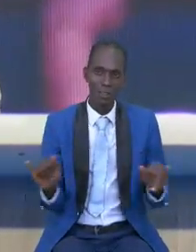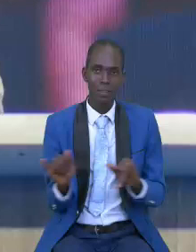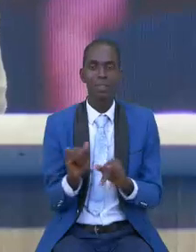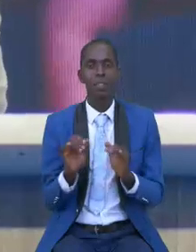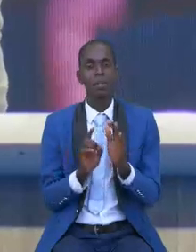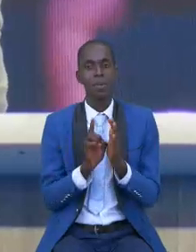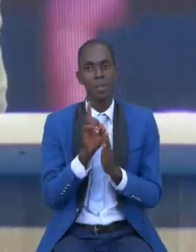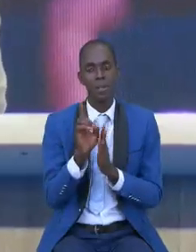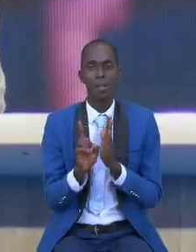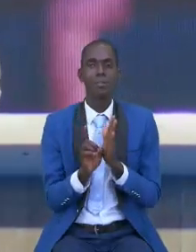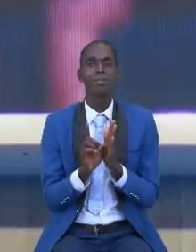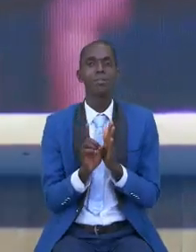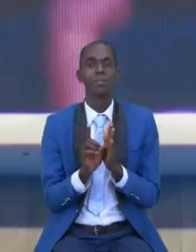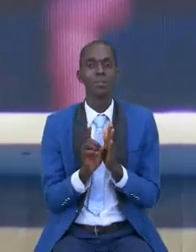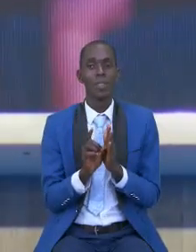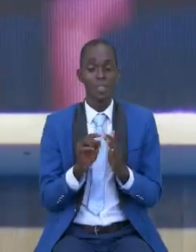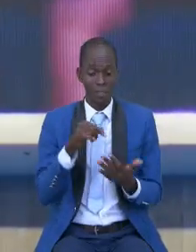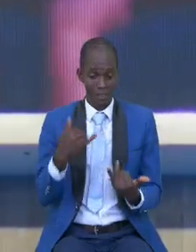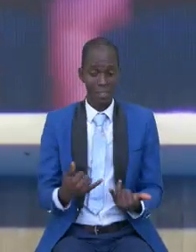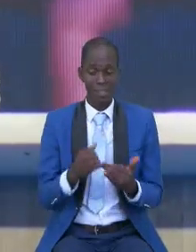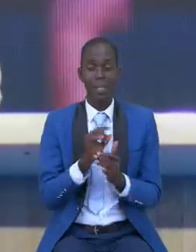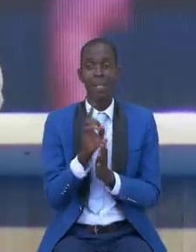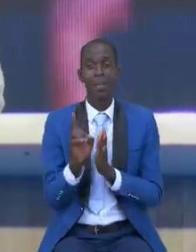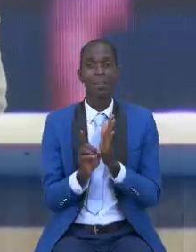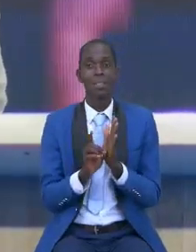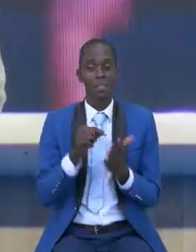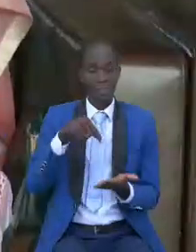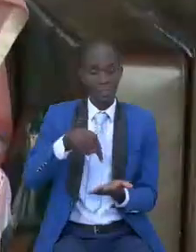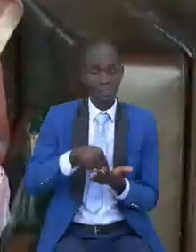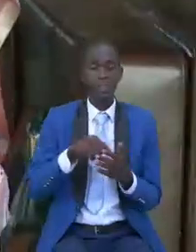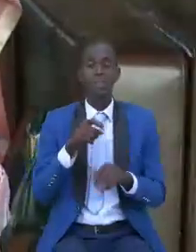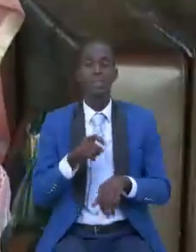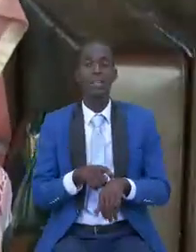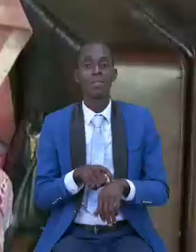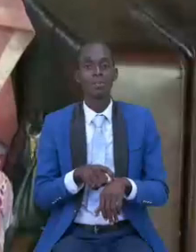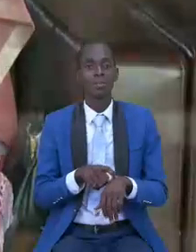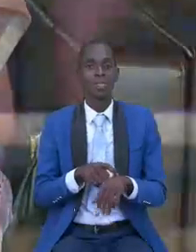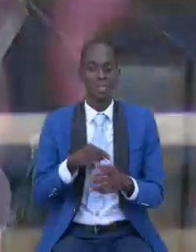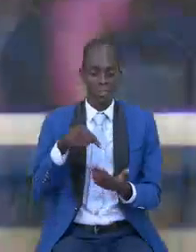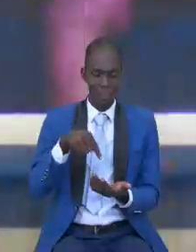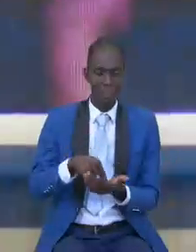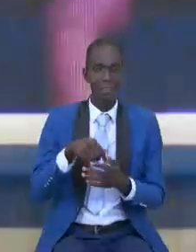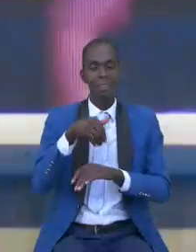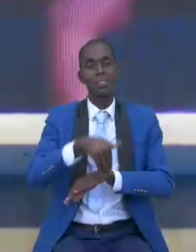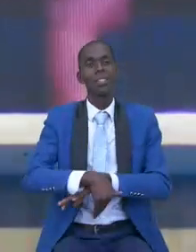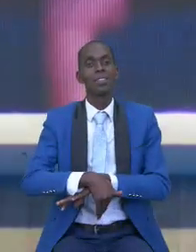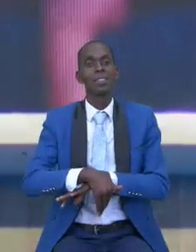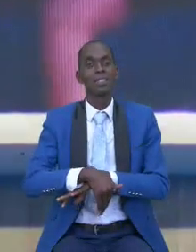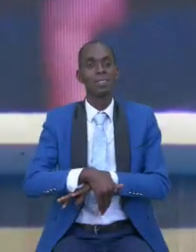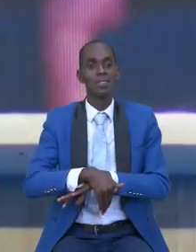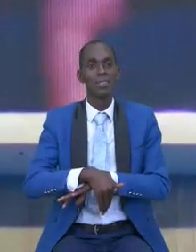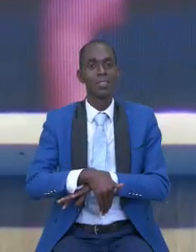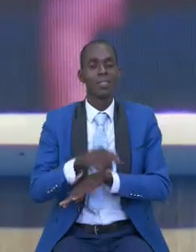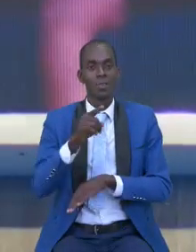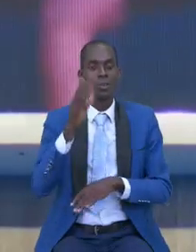same hour. This hour. Amen. This moment. Amen. This night. Amen. You'll